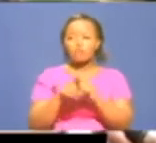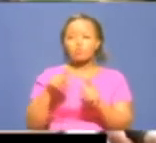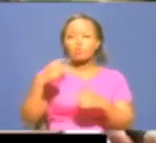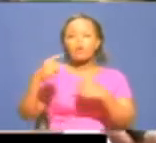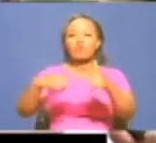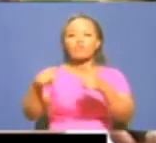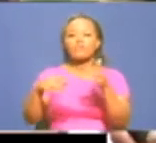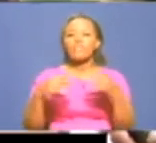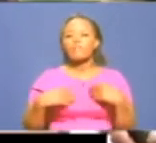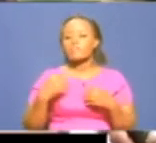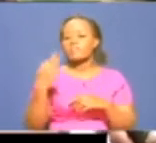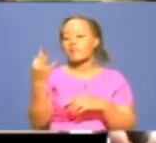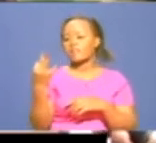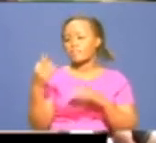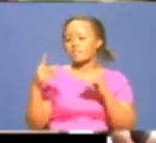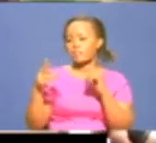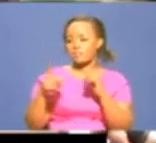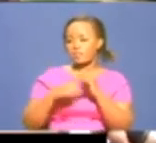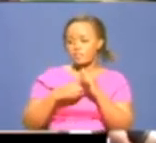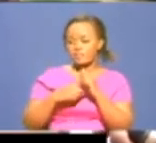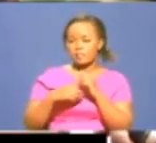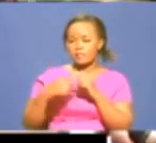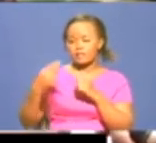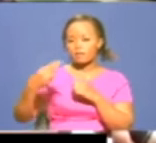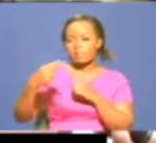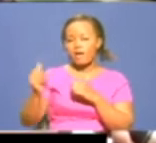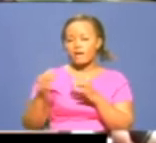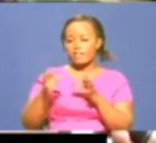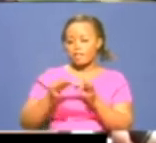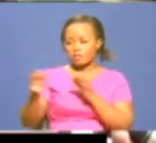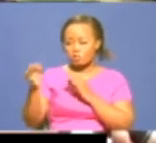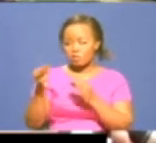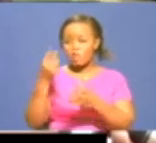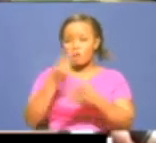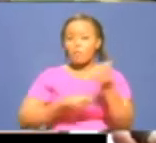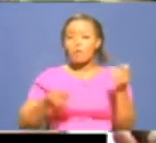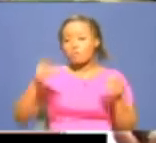36,000 hectares of degraded landscape, both in government forests